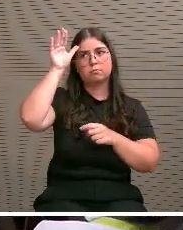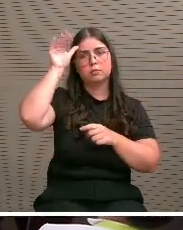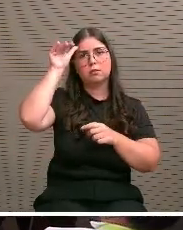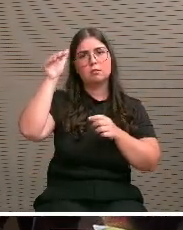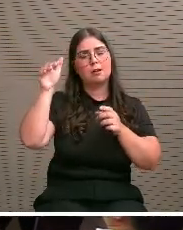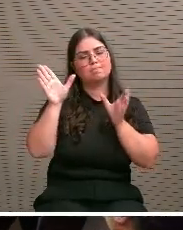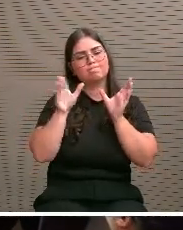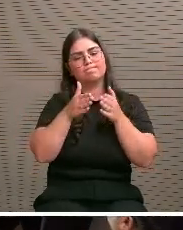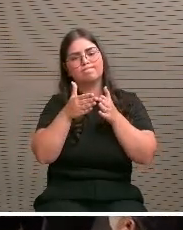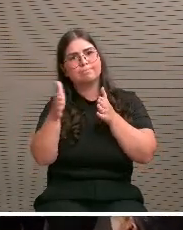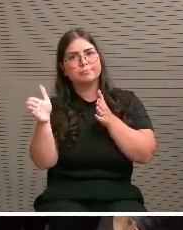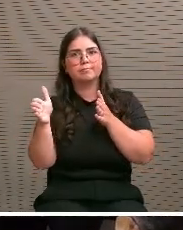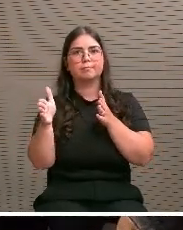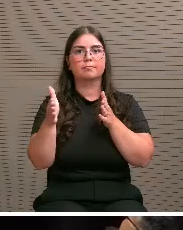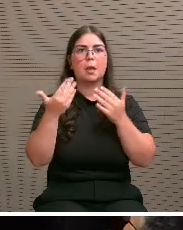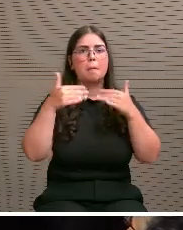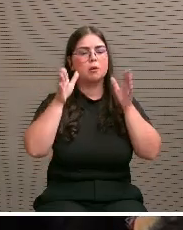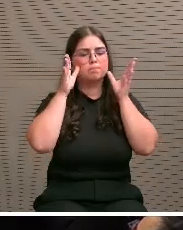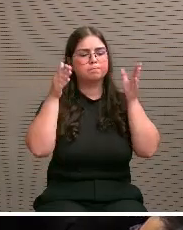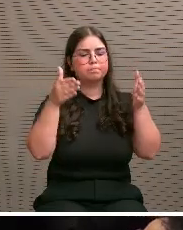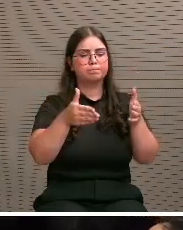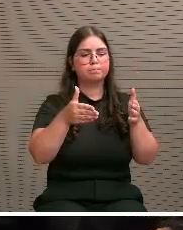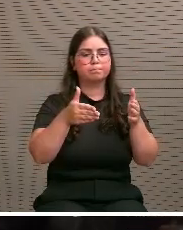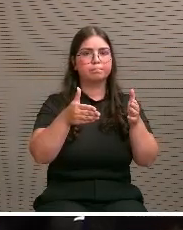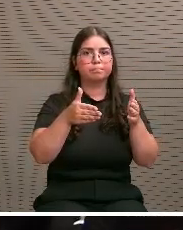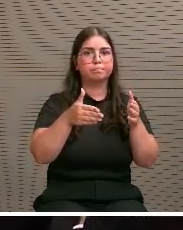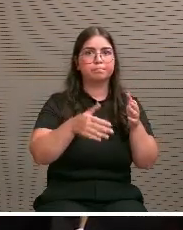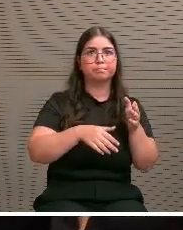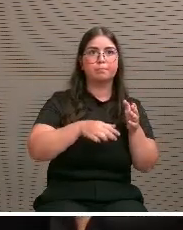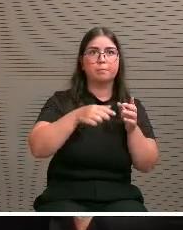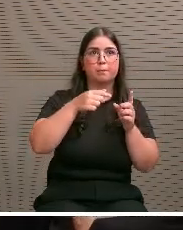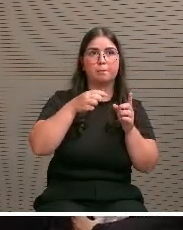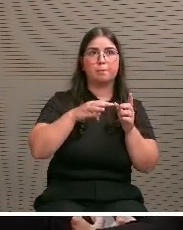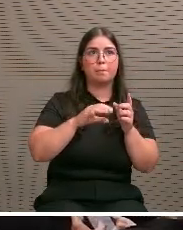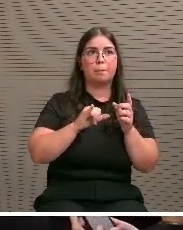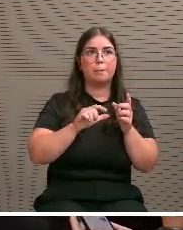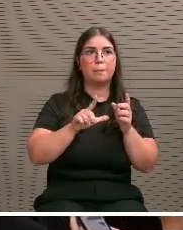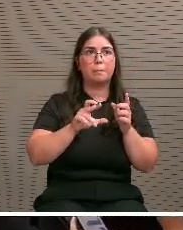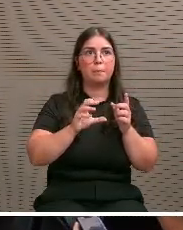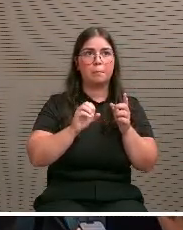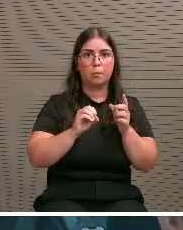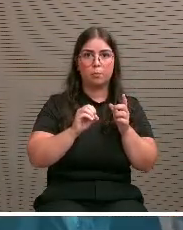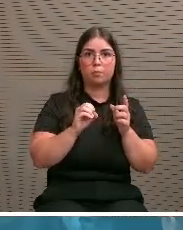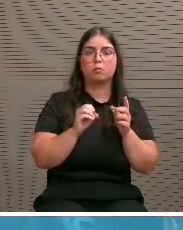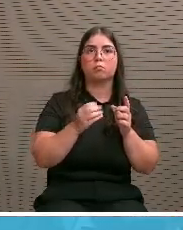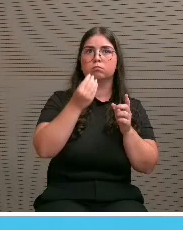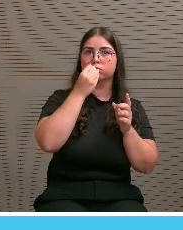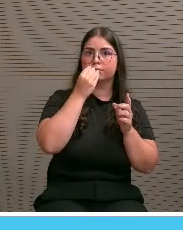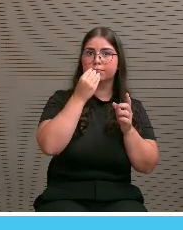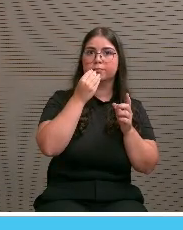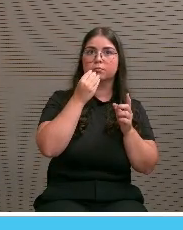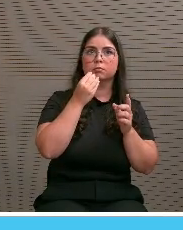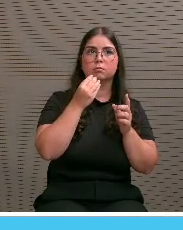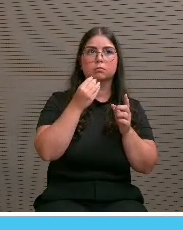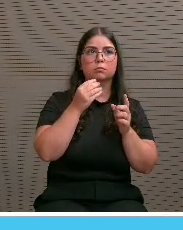the corn that we eat, there's a typical corn cob in the top right. looks very nice.